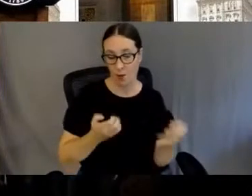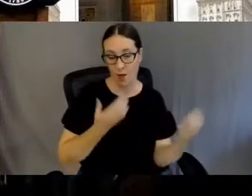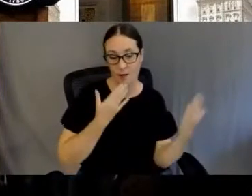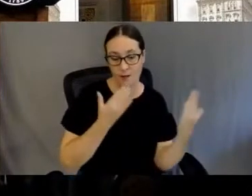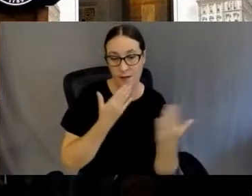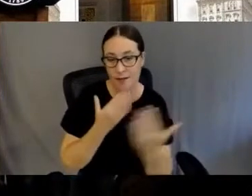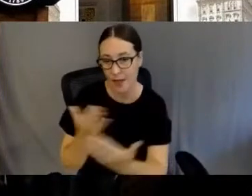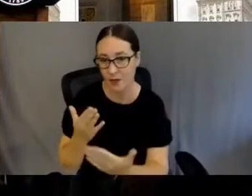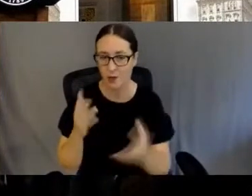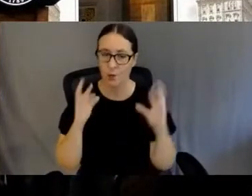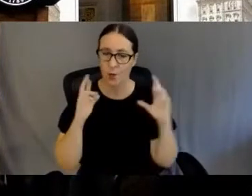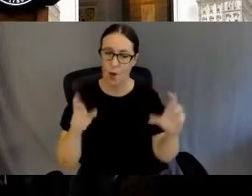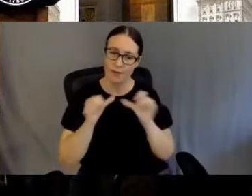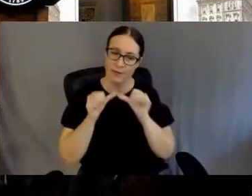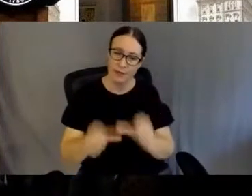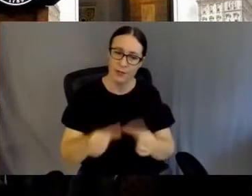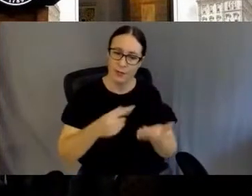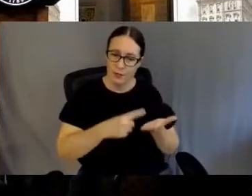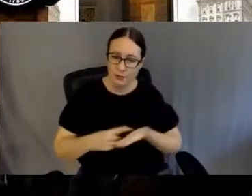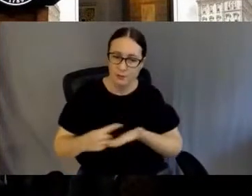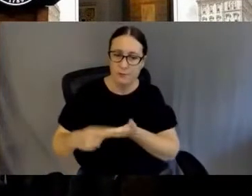in dialogue with you soon.